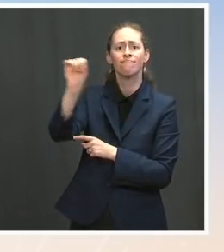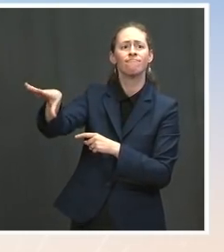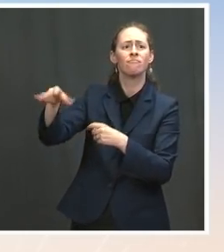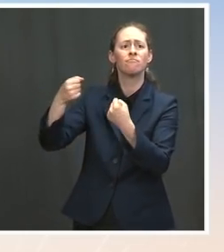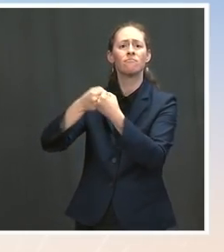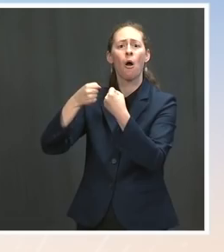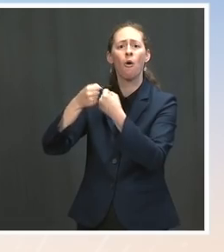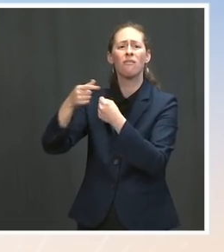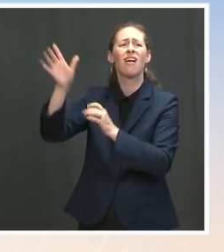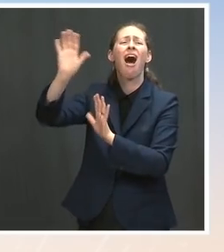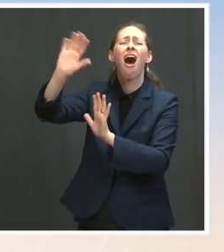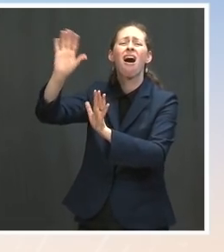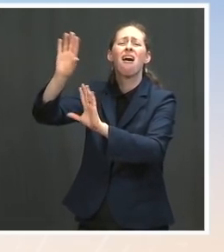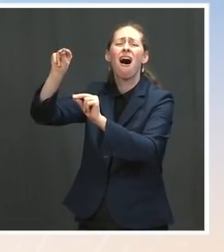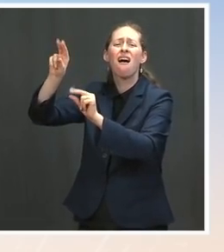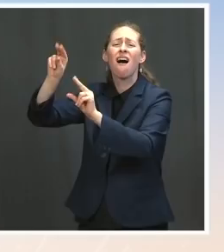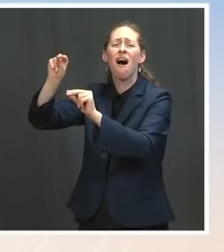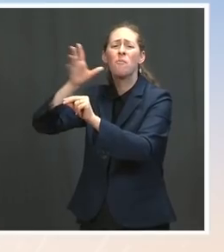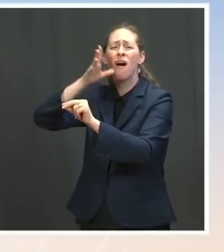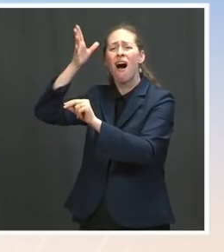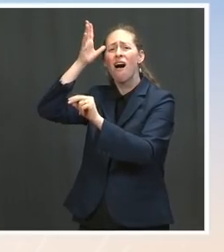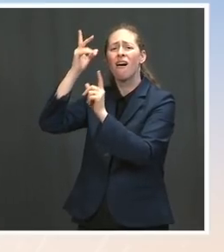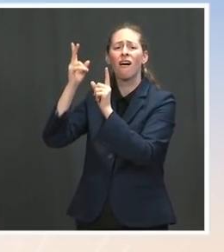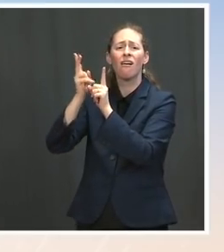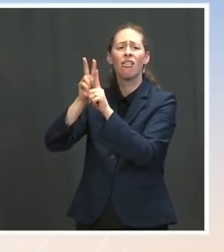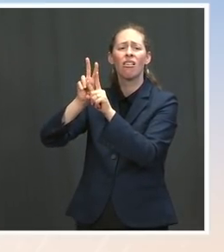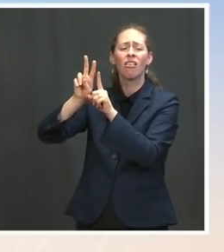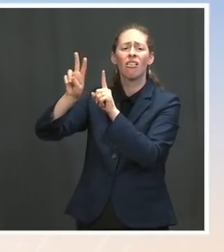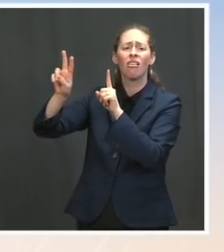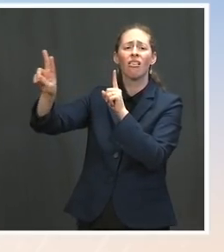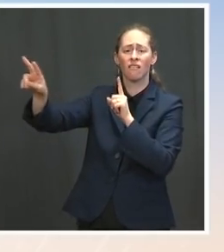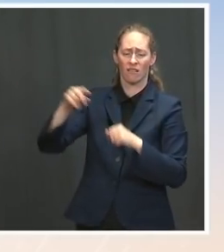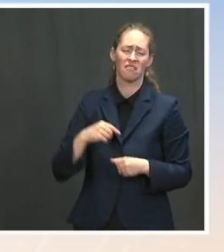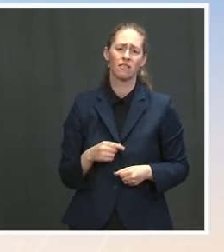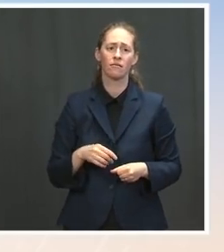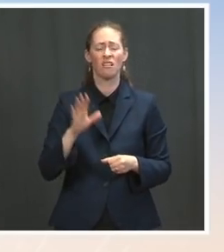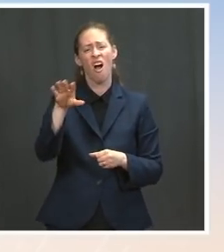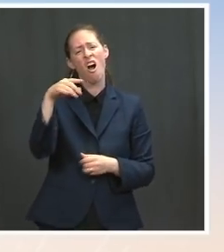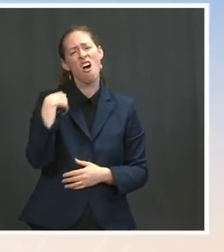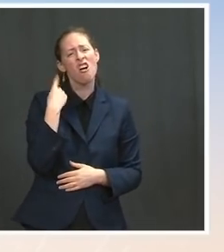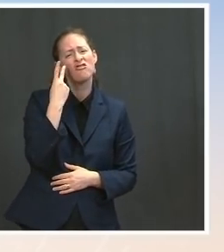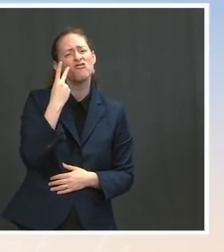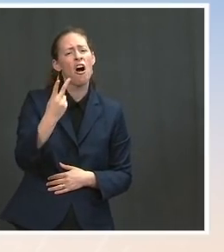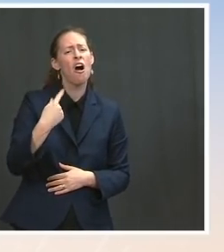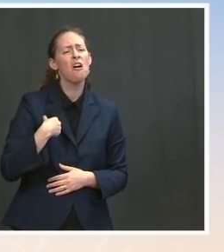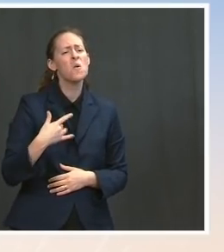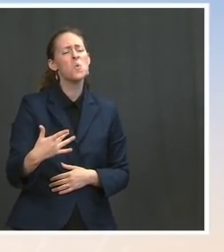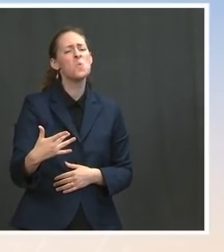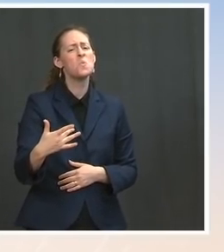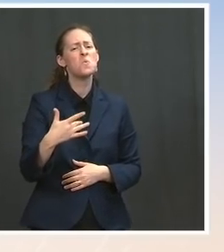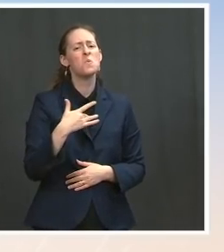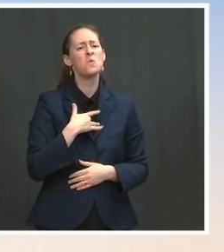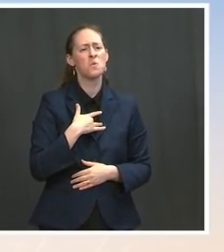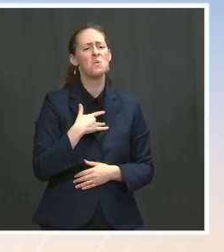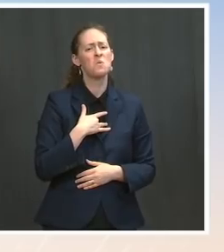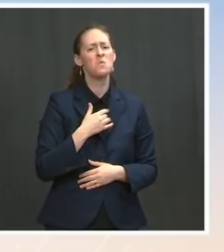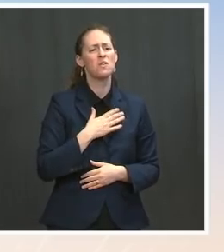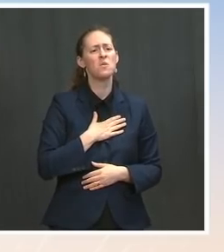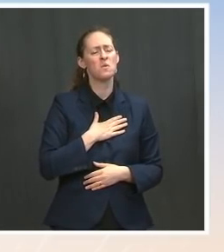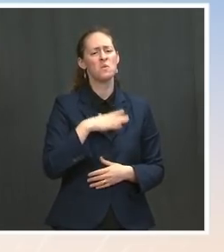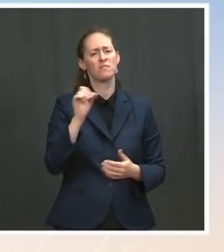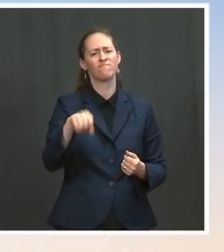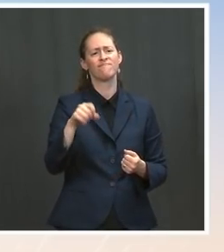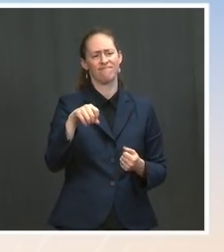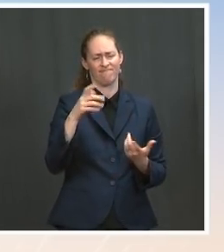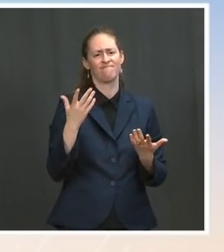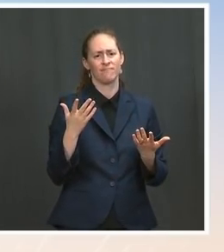no? Well, I've seen the video. It is heartbreaking. And the reason we continue to be very clear, regularly migrating to the